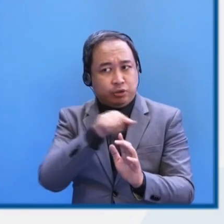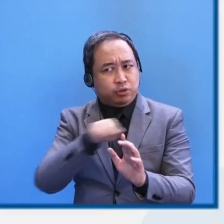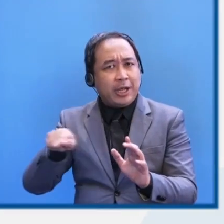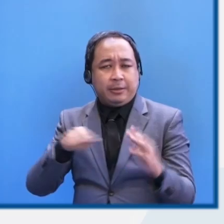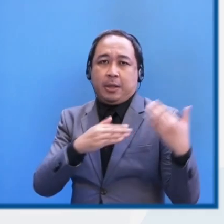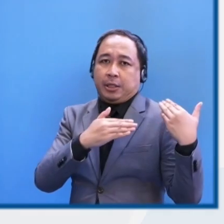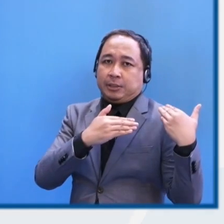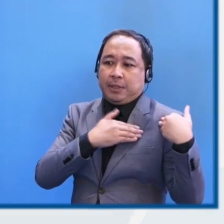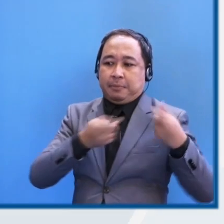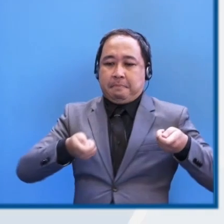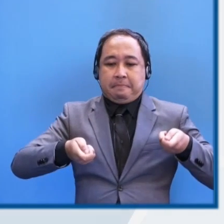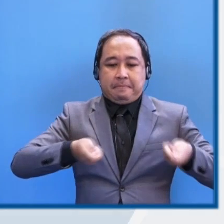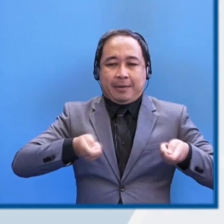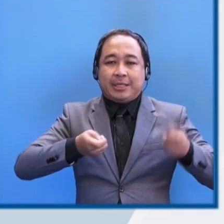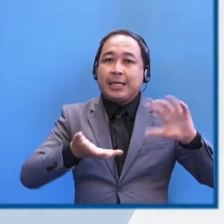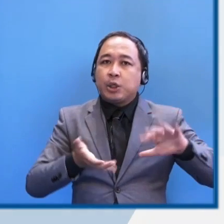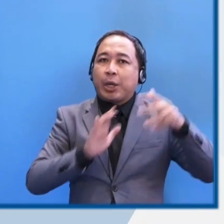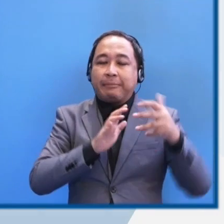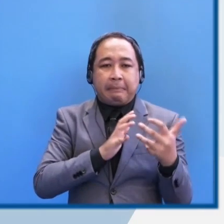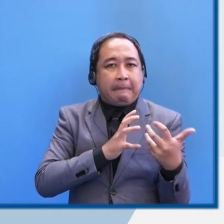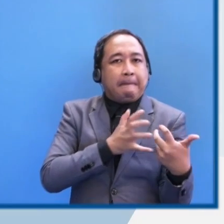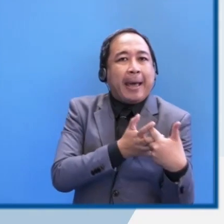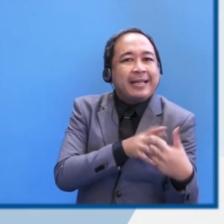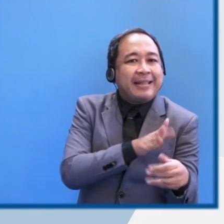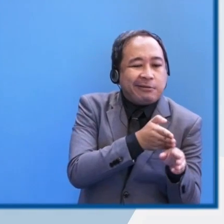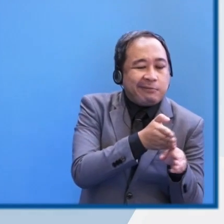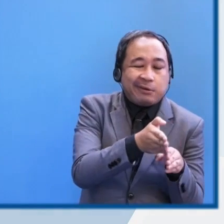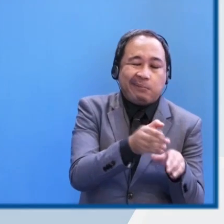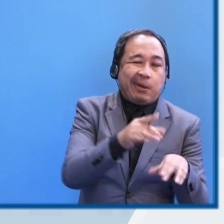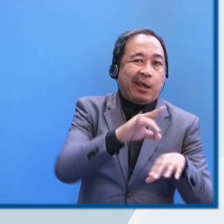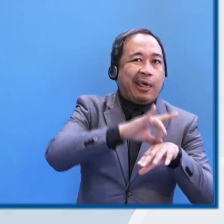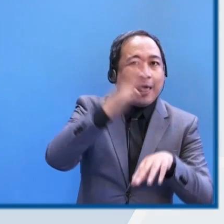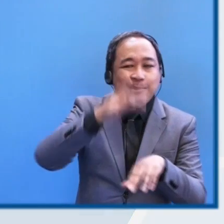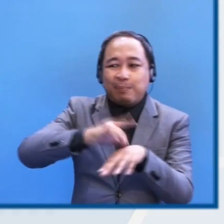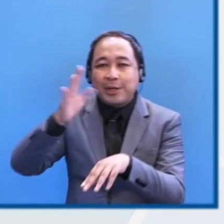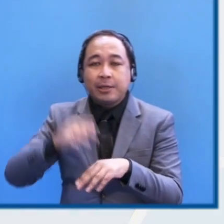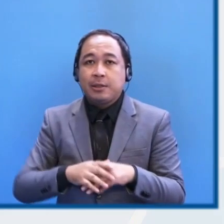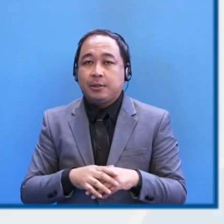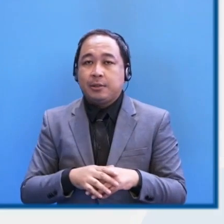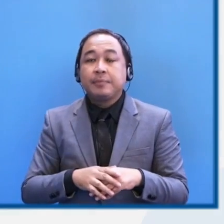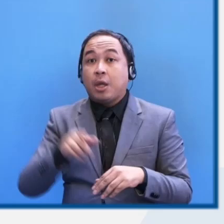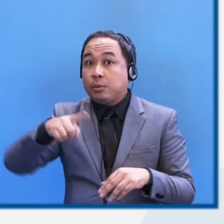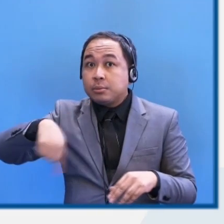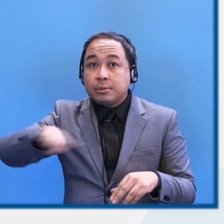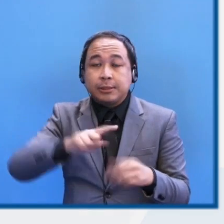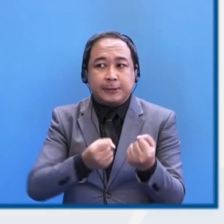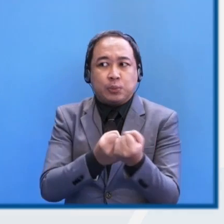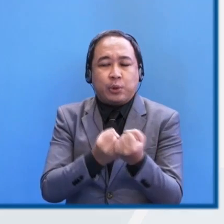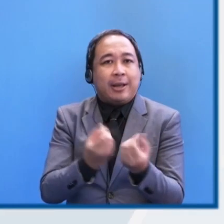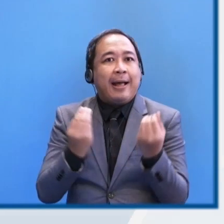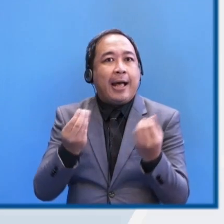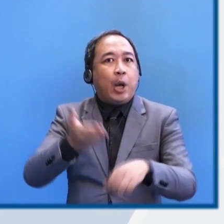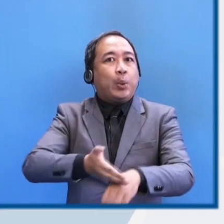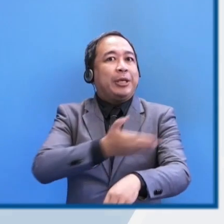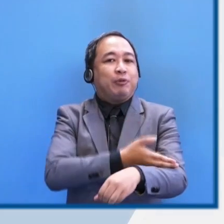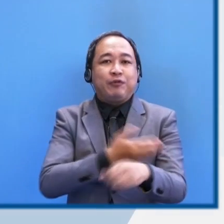in accordance with their expertise. Many others can potentially be utilized to support the strengthening of disaster management